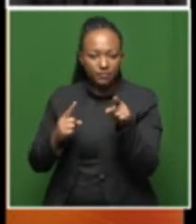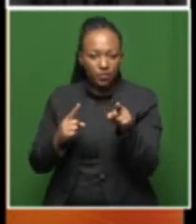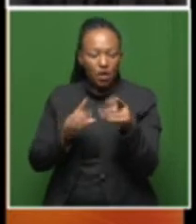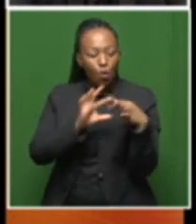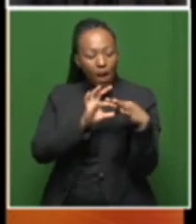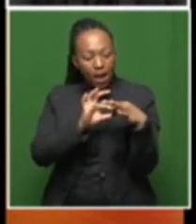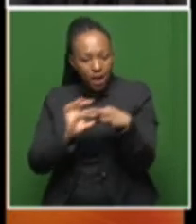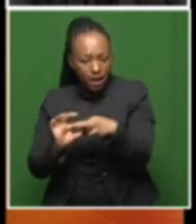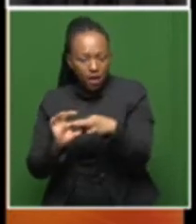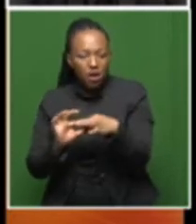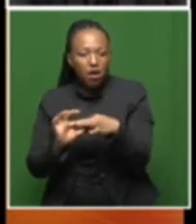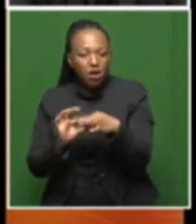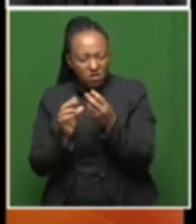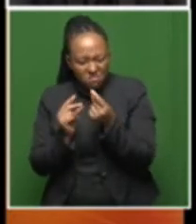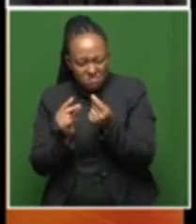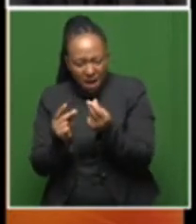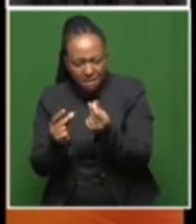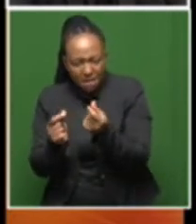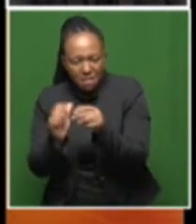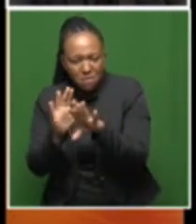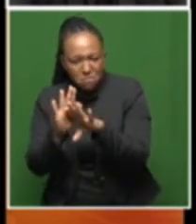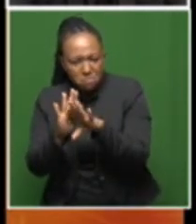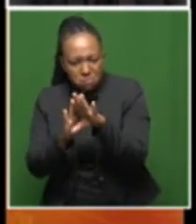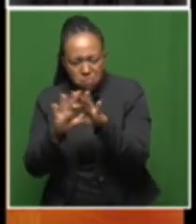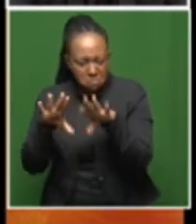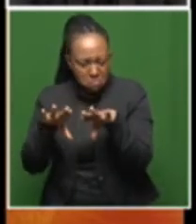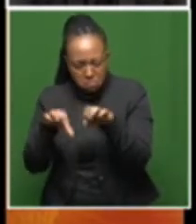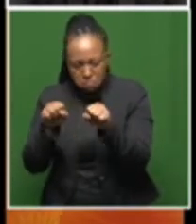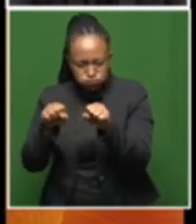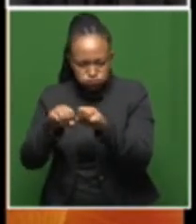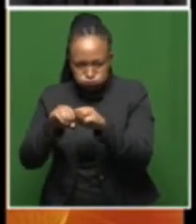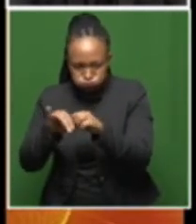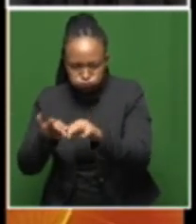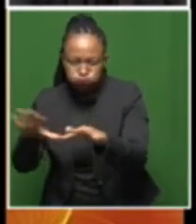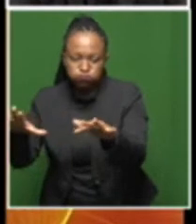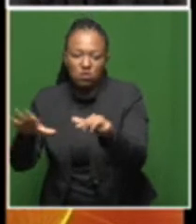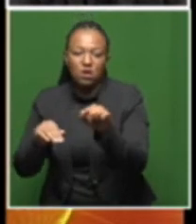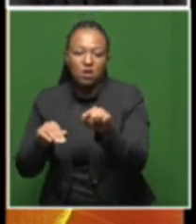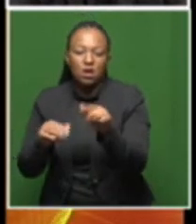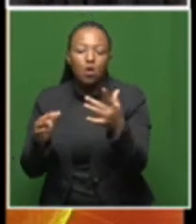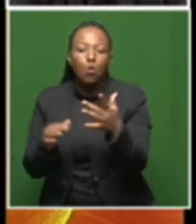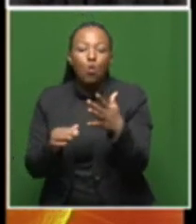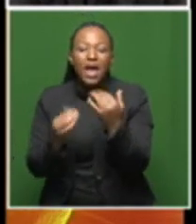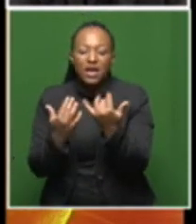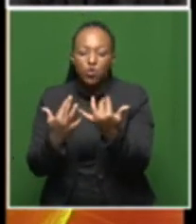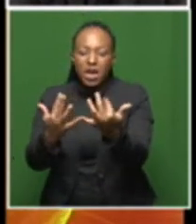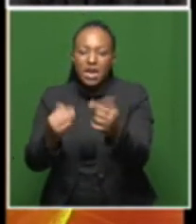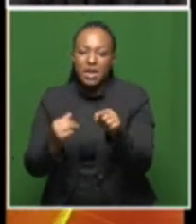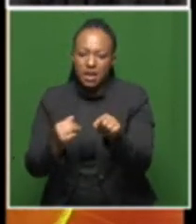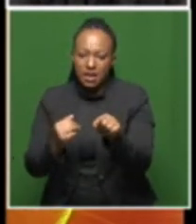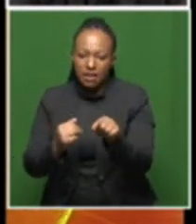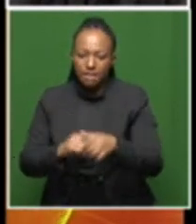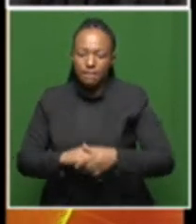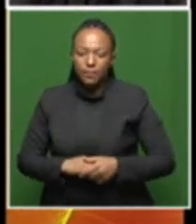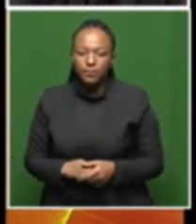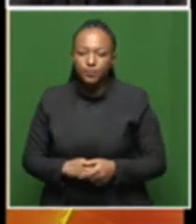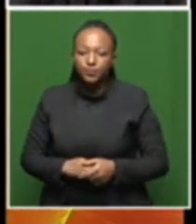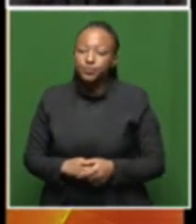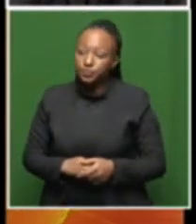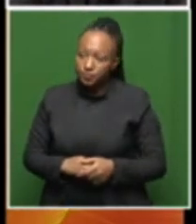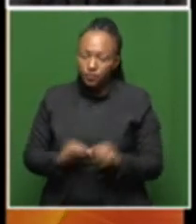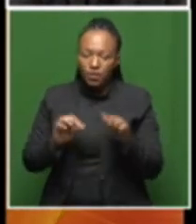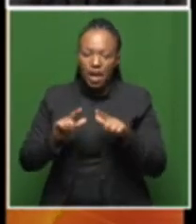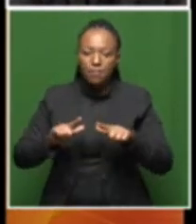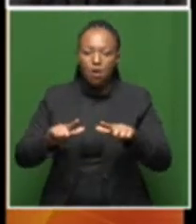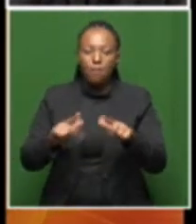a fast increase and start domination of the Delta variant, which is here in green. So that's why Limpopo